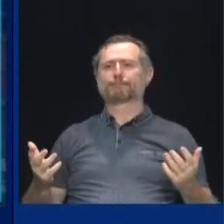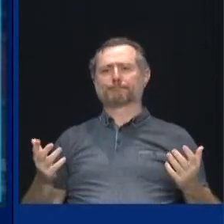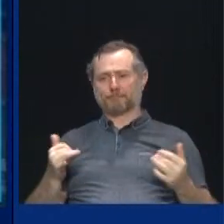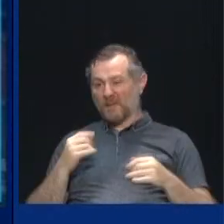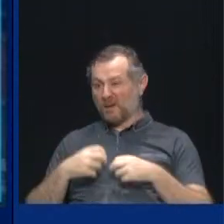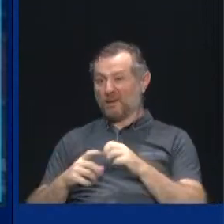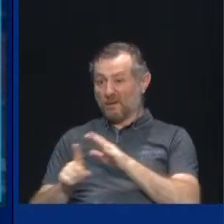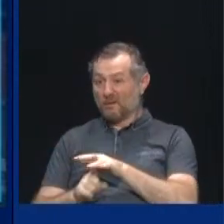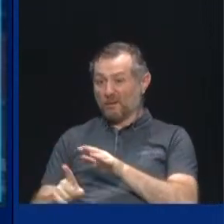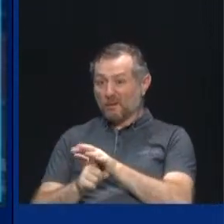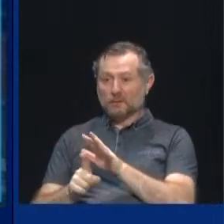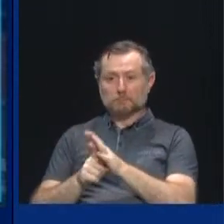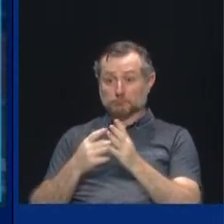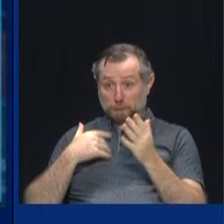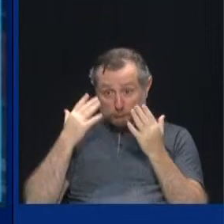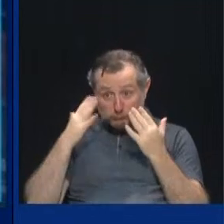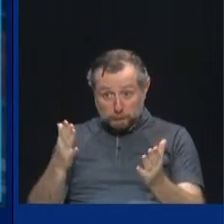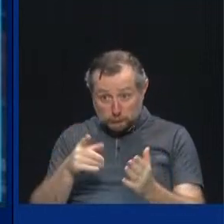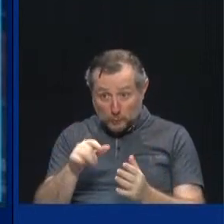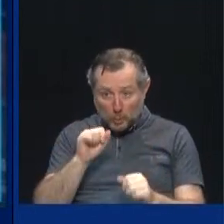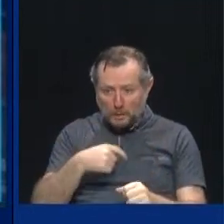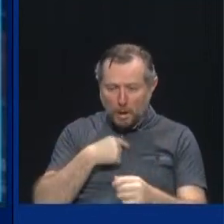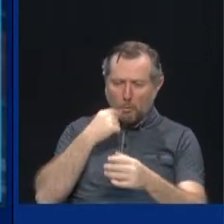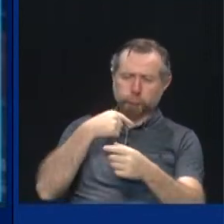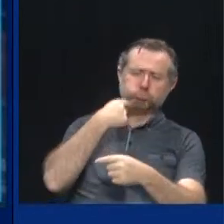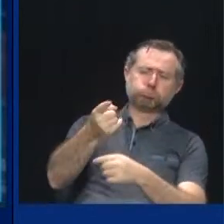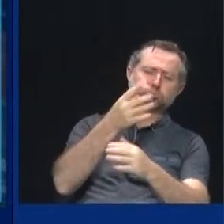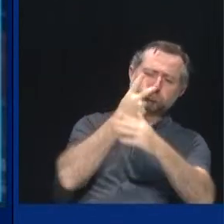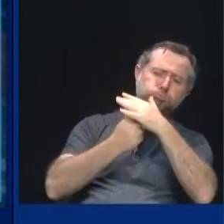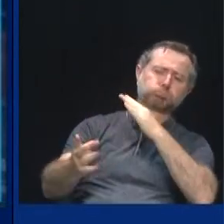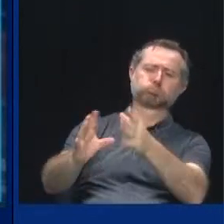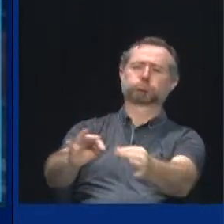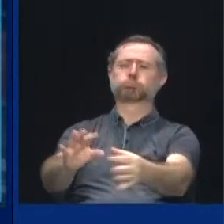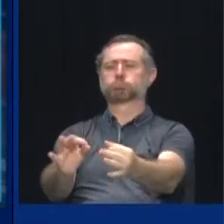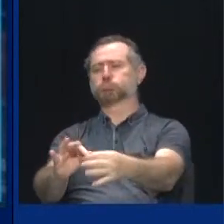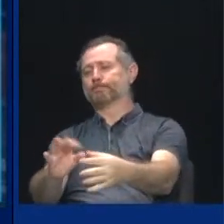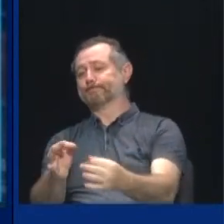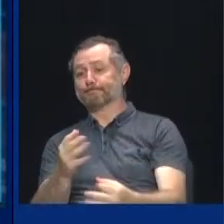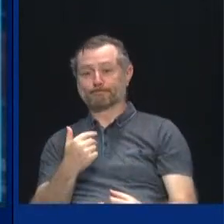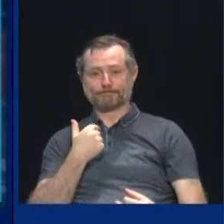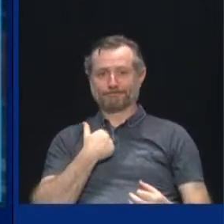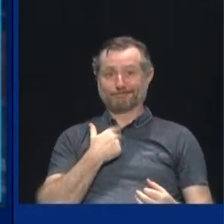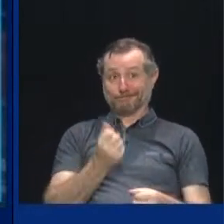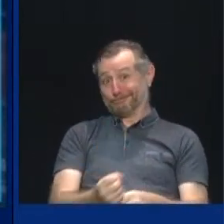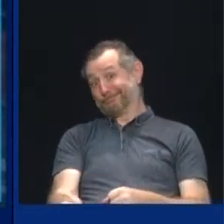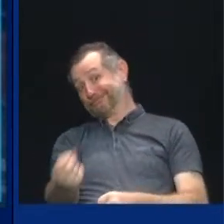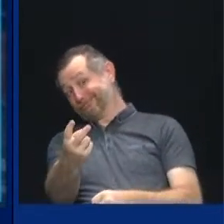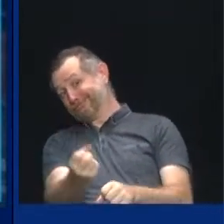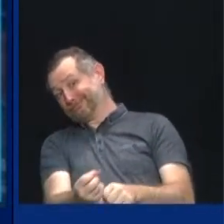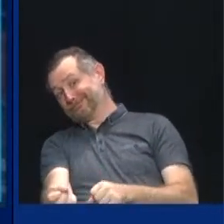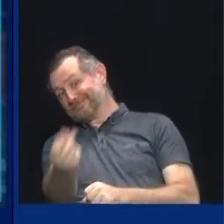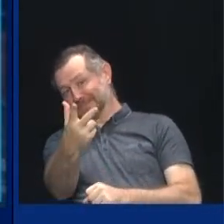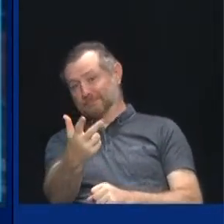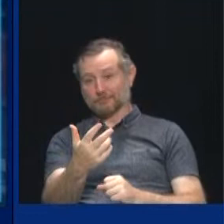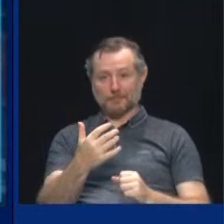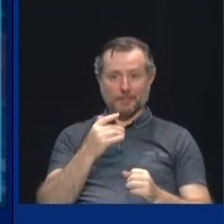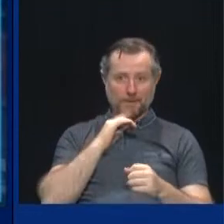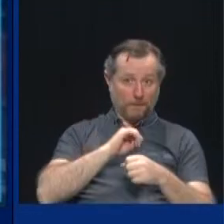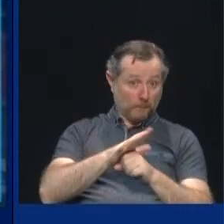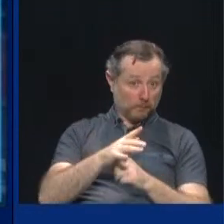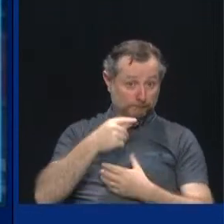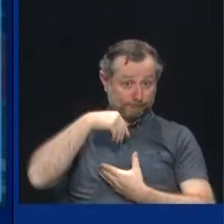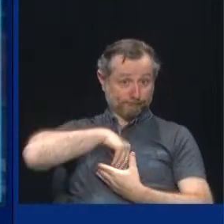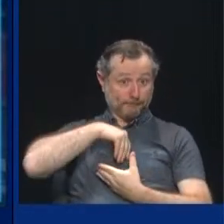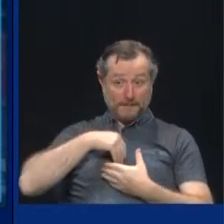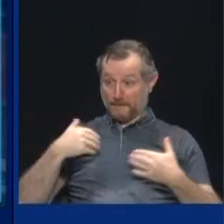tell you that COVID in 2 years and 3 years and 4 years inside the body isn't going to come back as